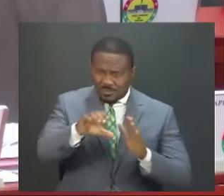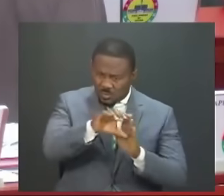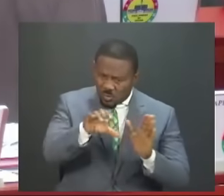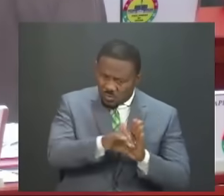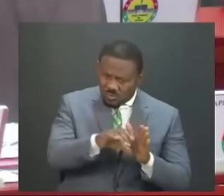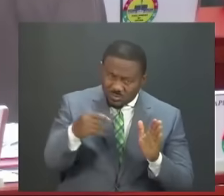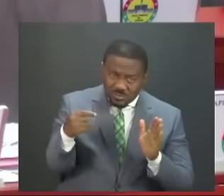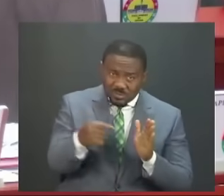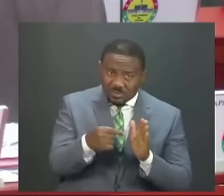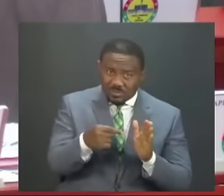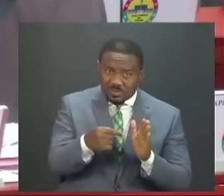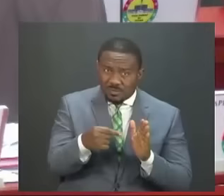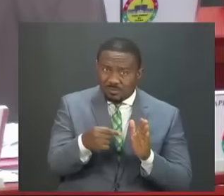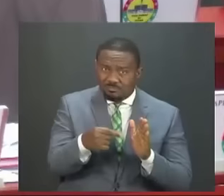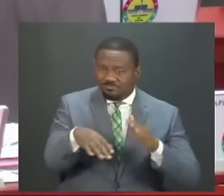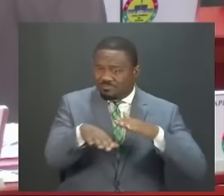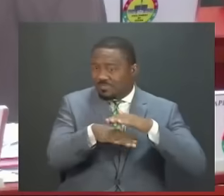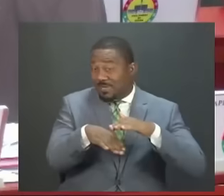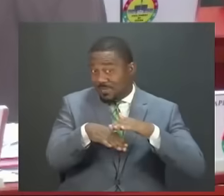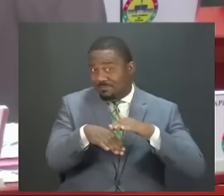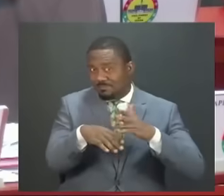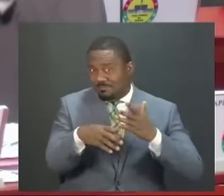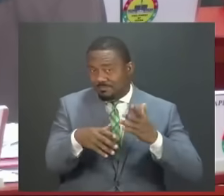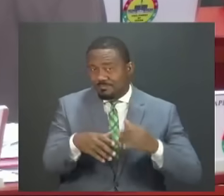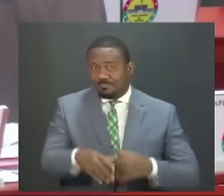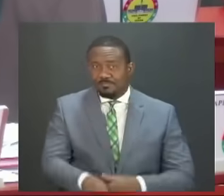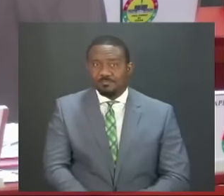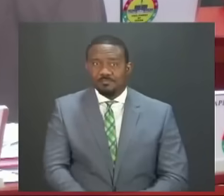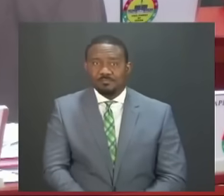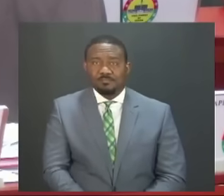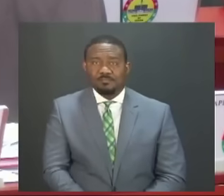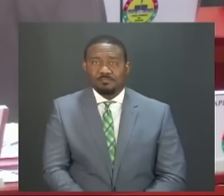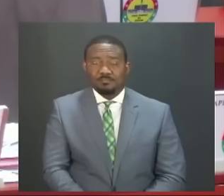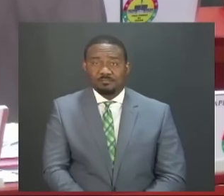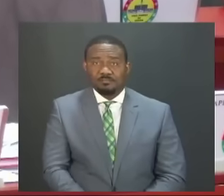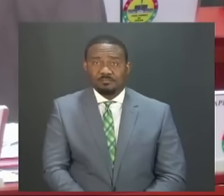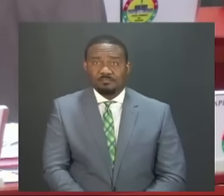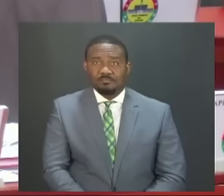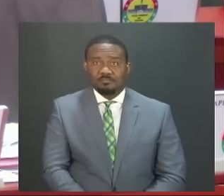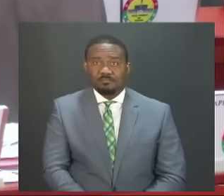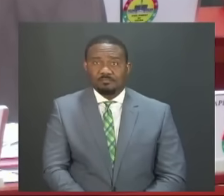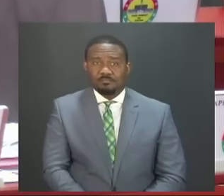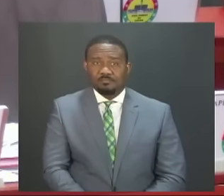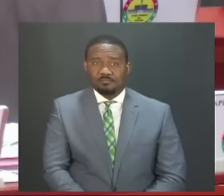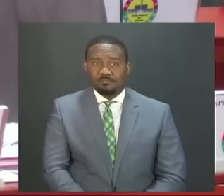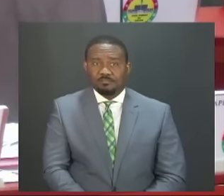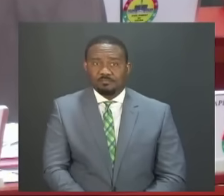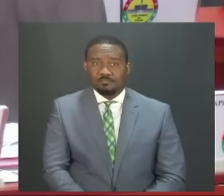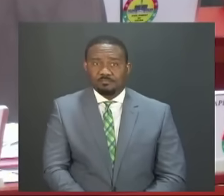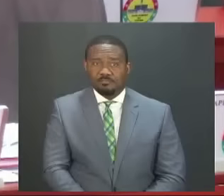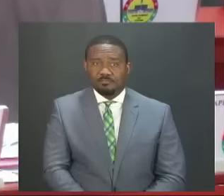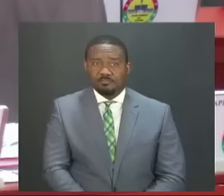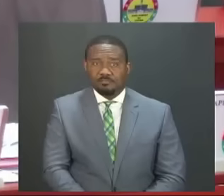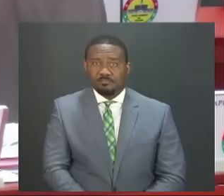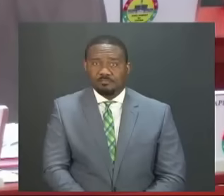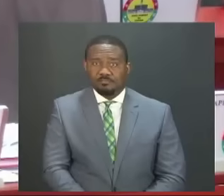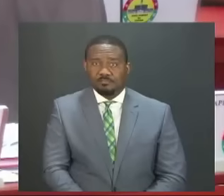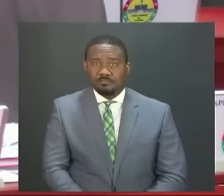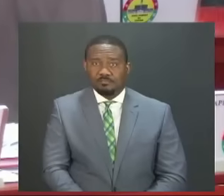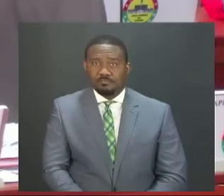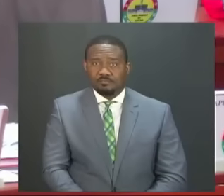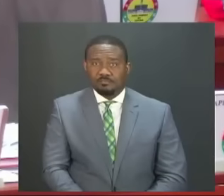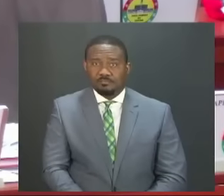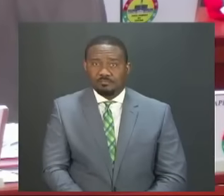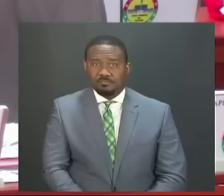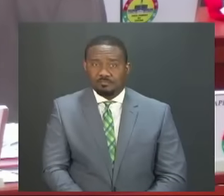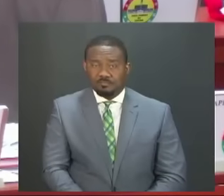constitutional arm, had a constitutional issue attached thereto. Therefore, I should